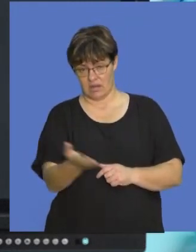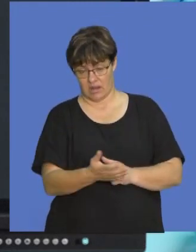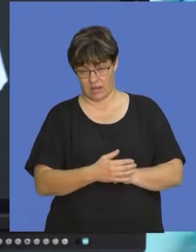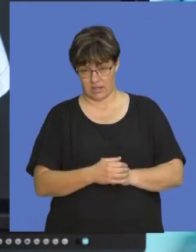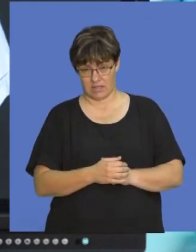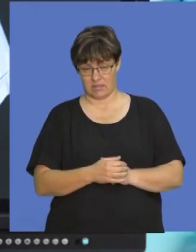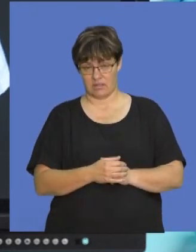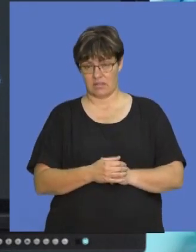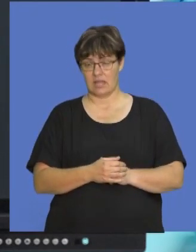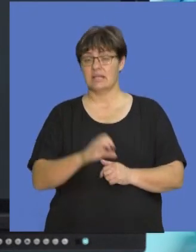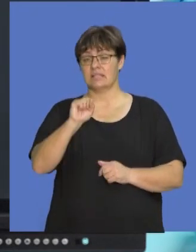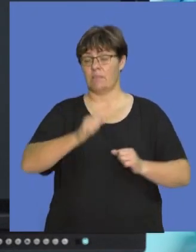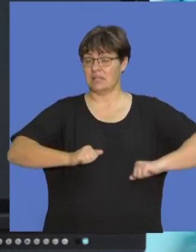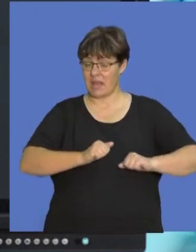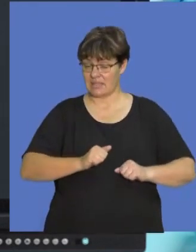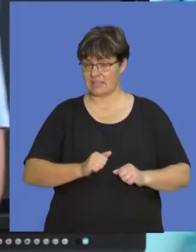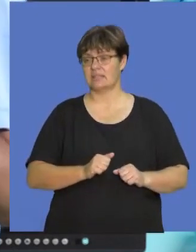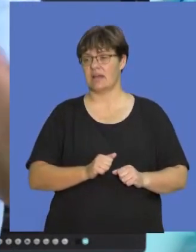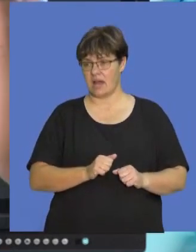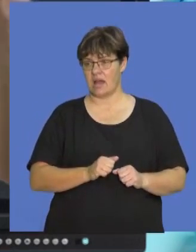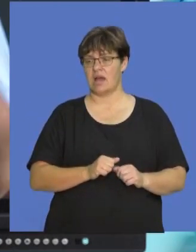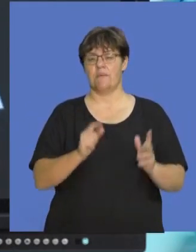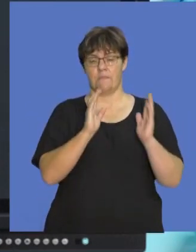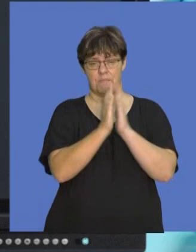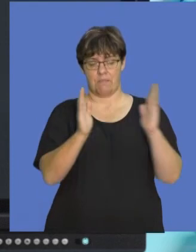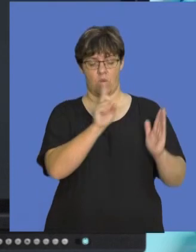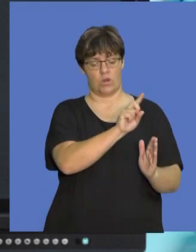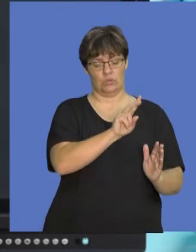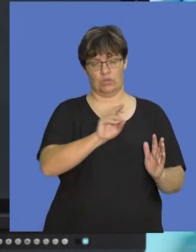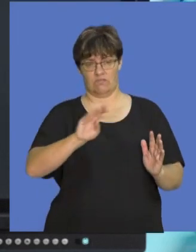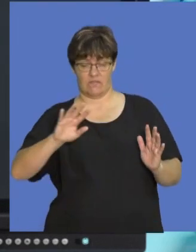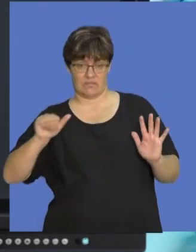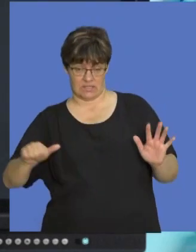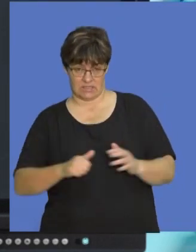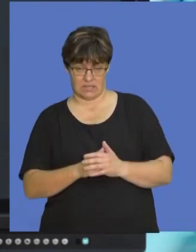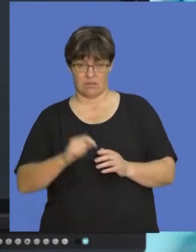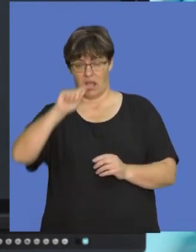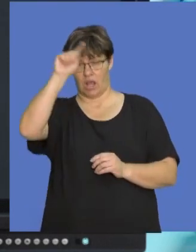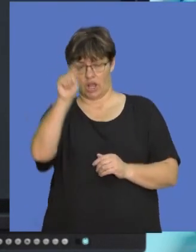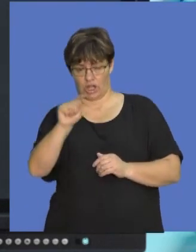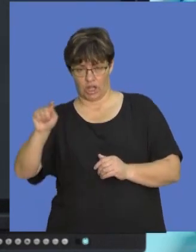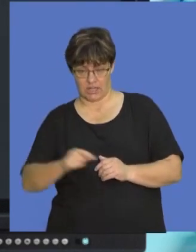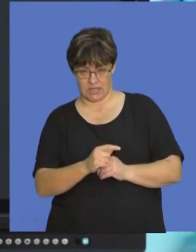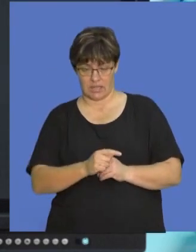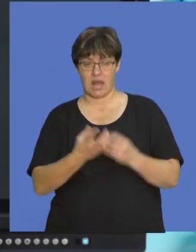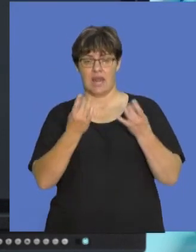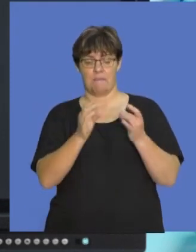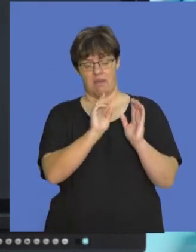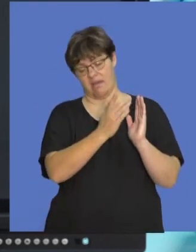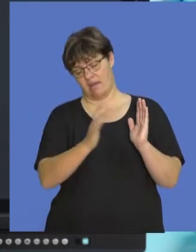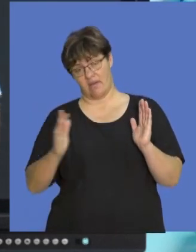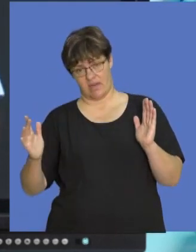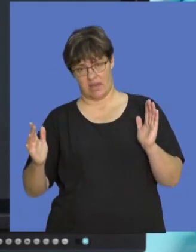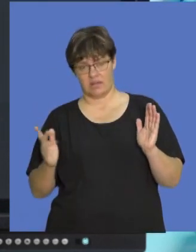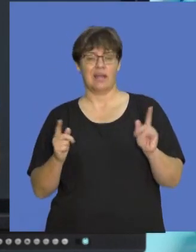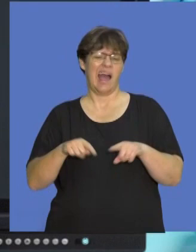die? And that's the sample space given as a set. The set, we use a curly bracket, and then we list the numbers.